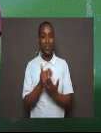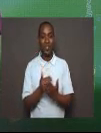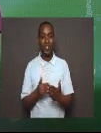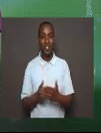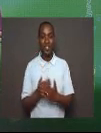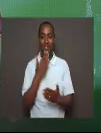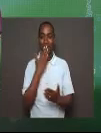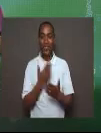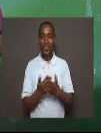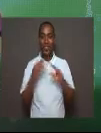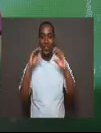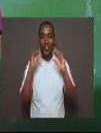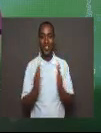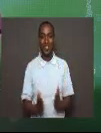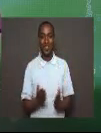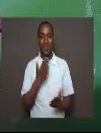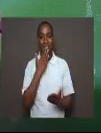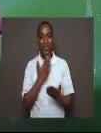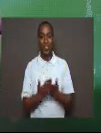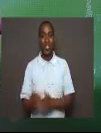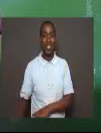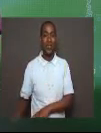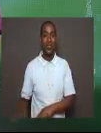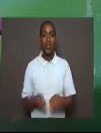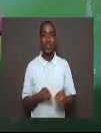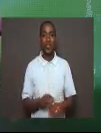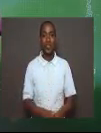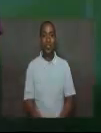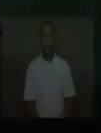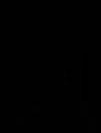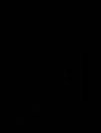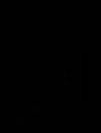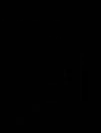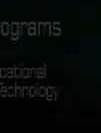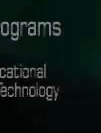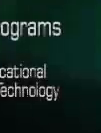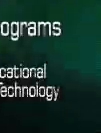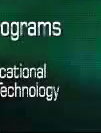lesson, thank you, teacher. Thank you, students.